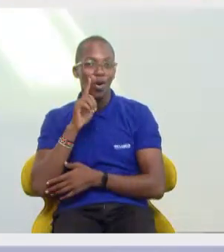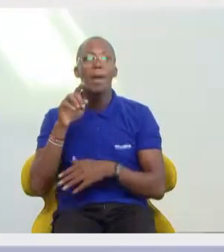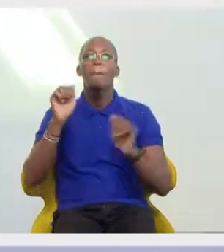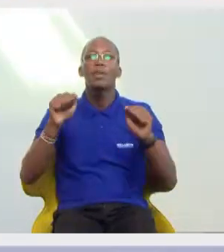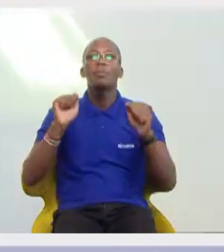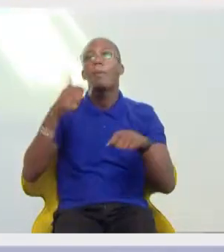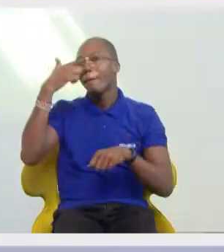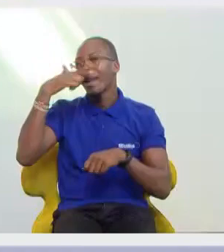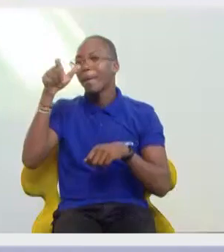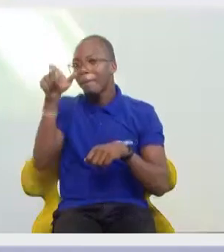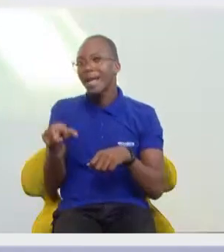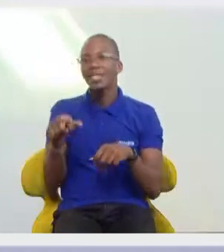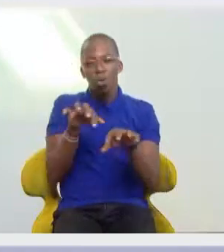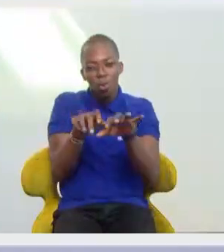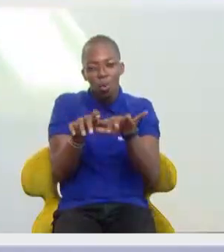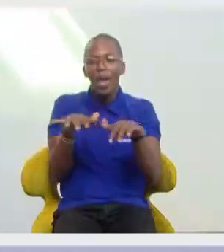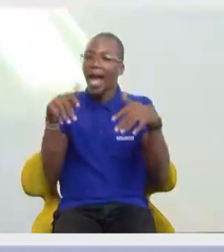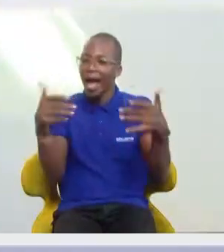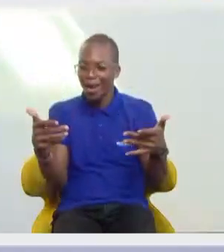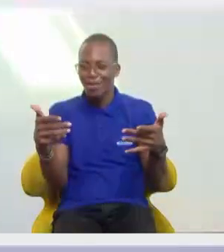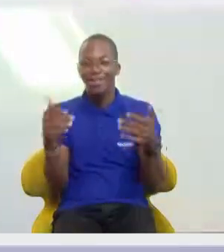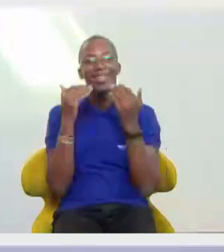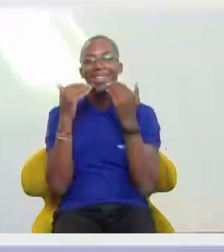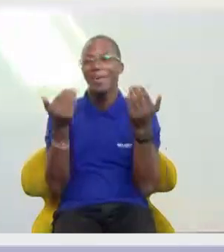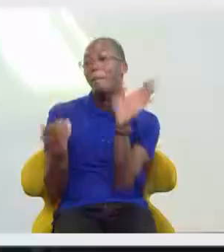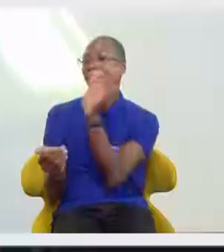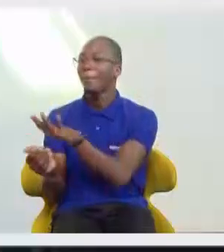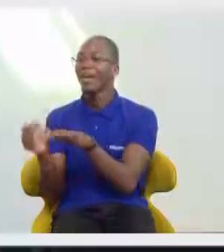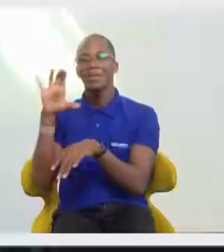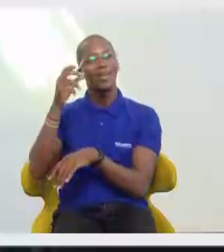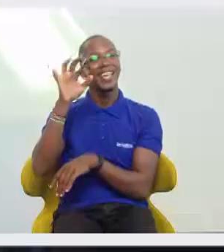using the HTML. Thank you. Back to you, Christine.